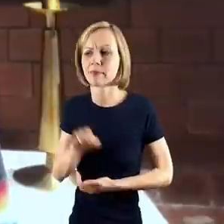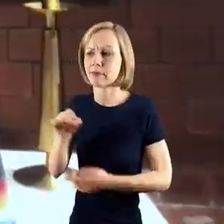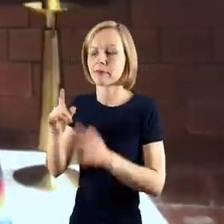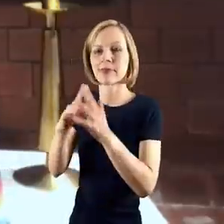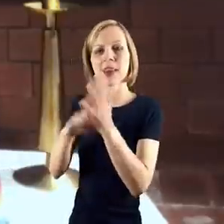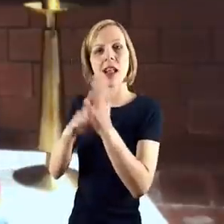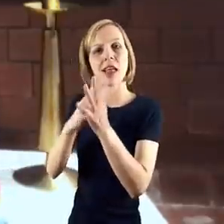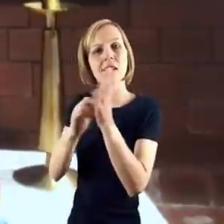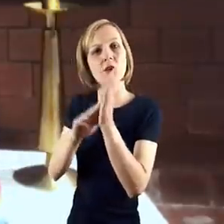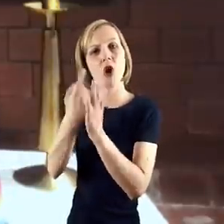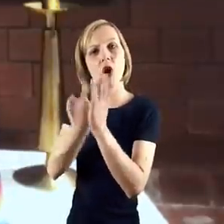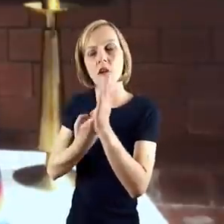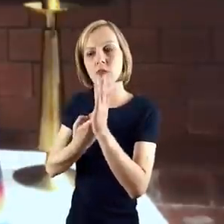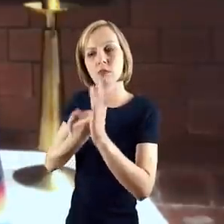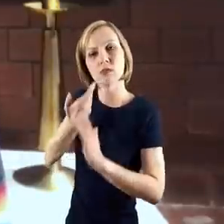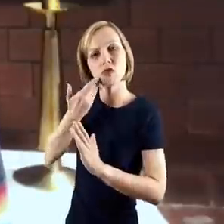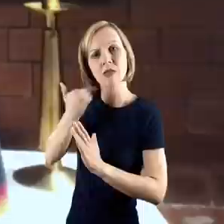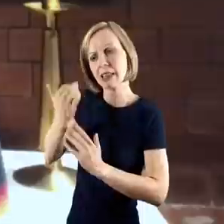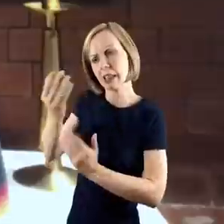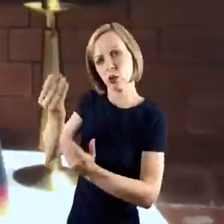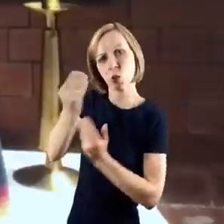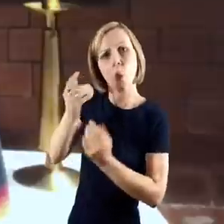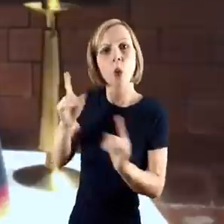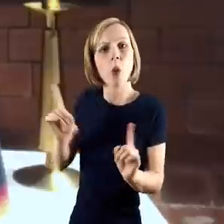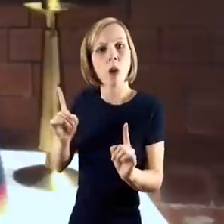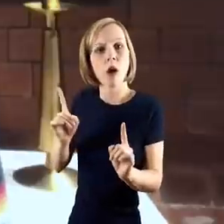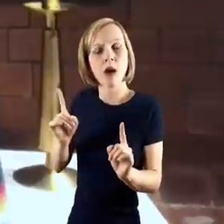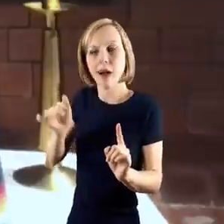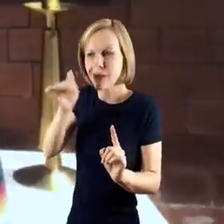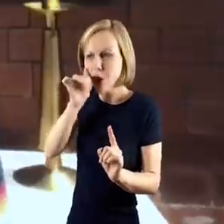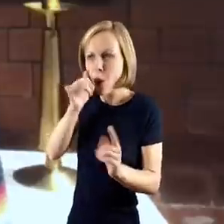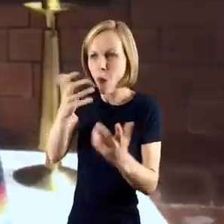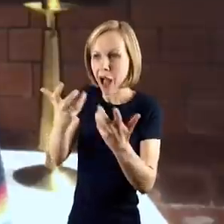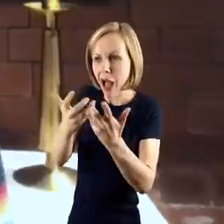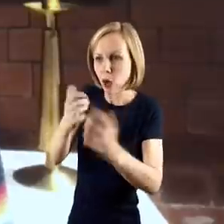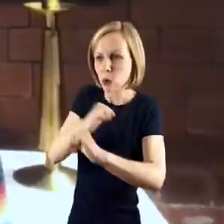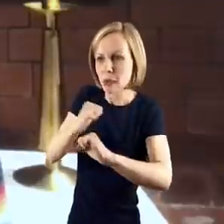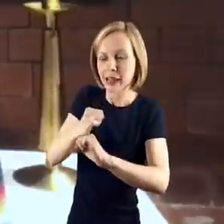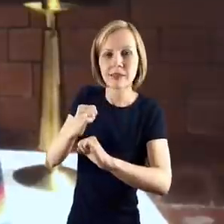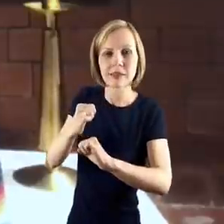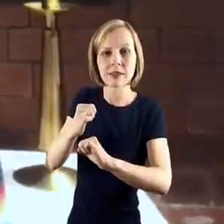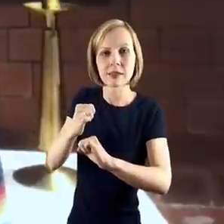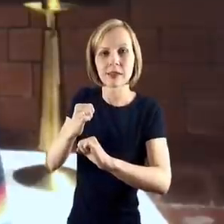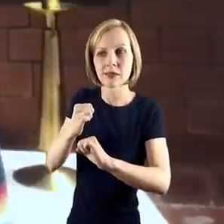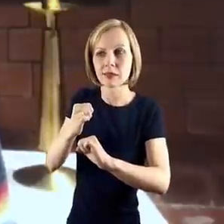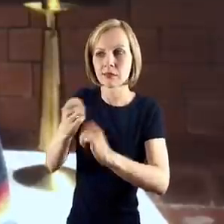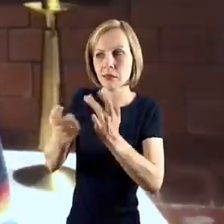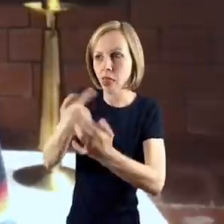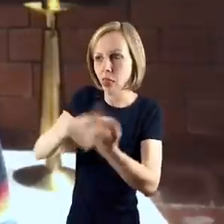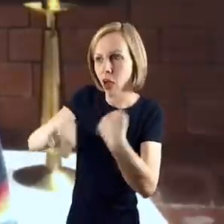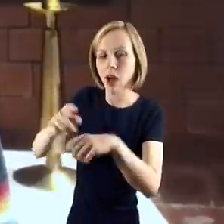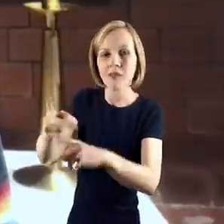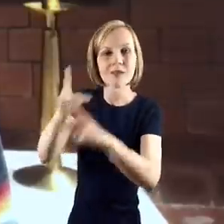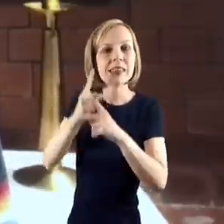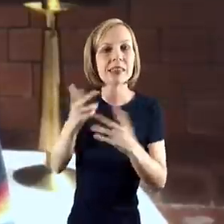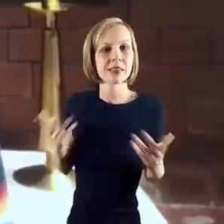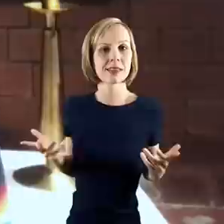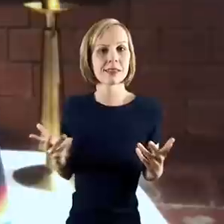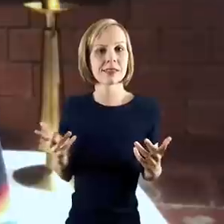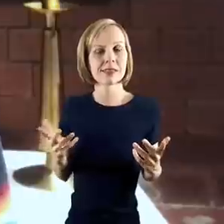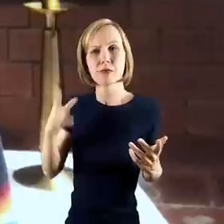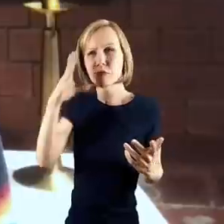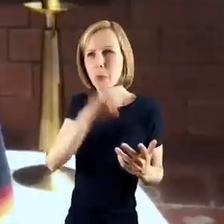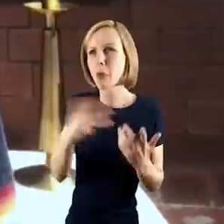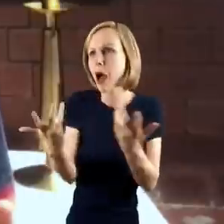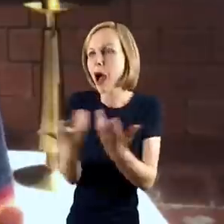I've learned from Eleanor over the last few weeks what it is to make room for others again. And that when I make room for